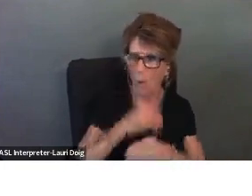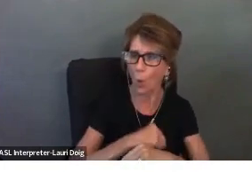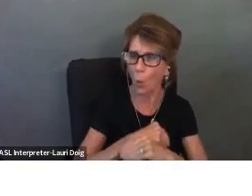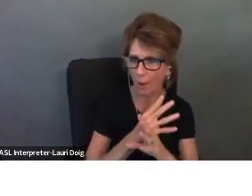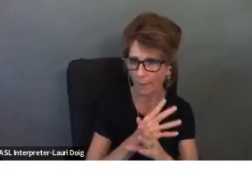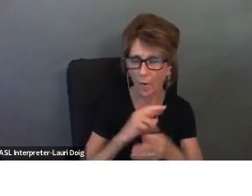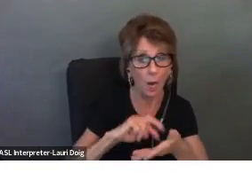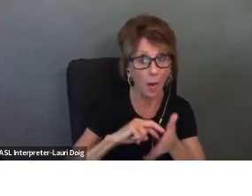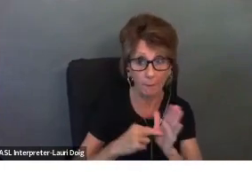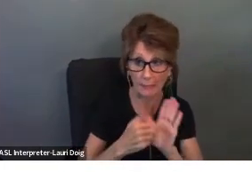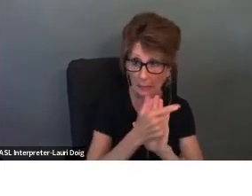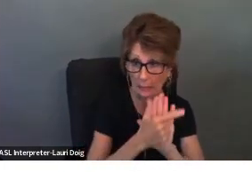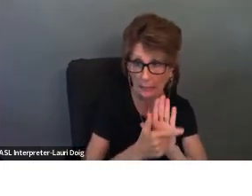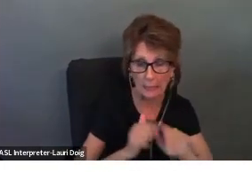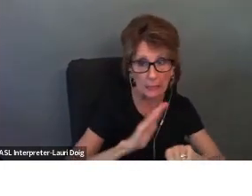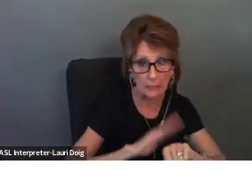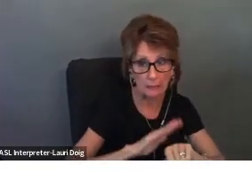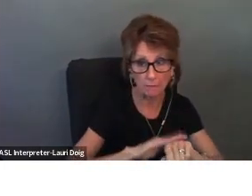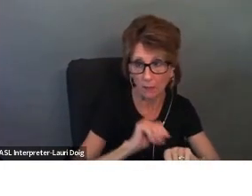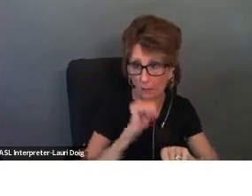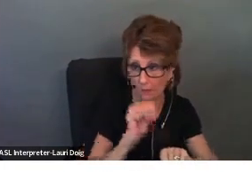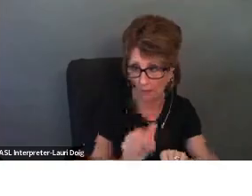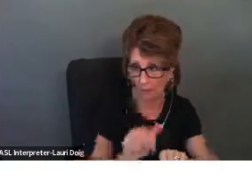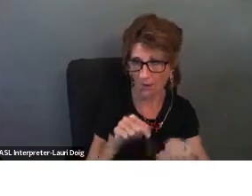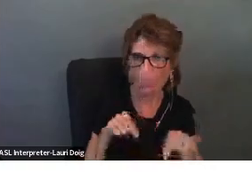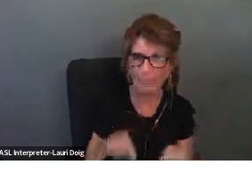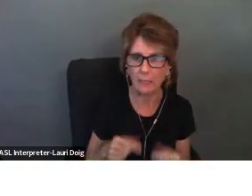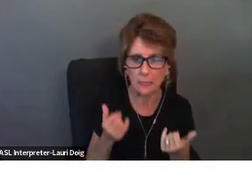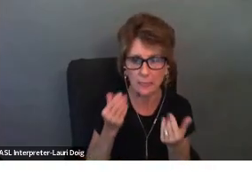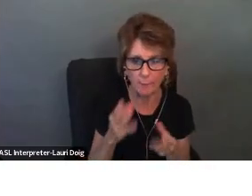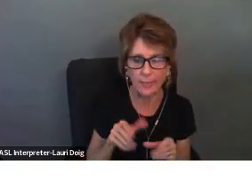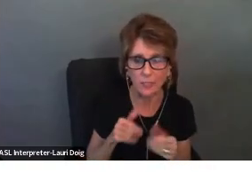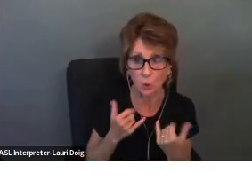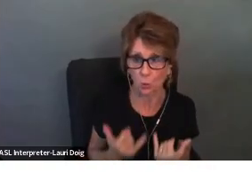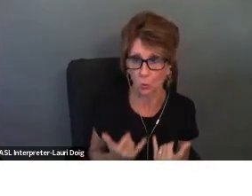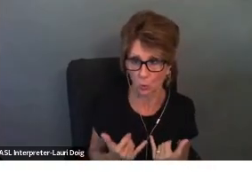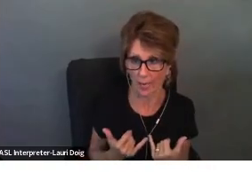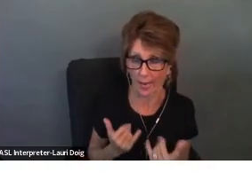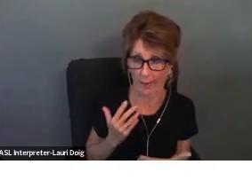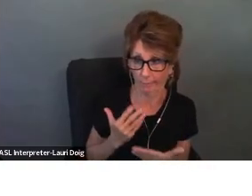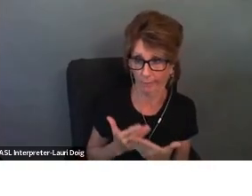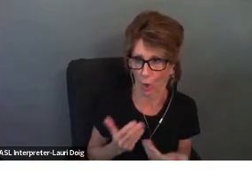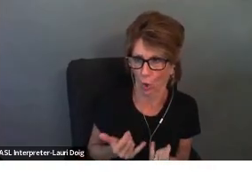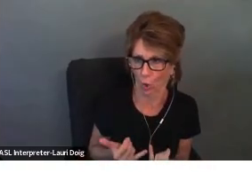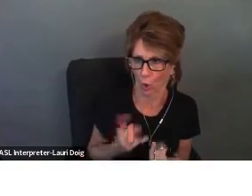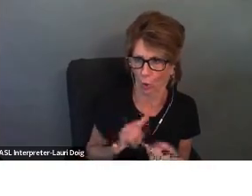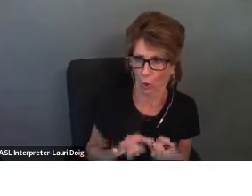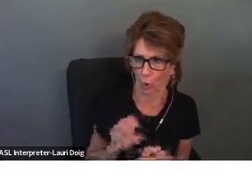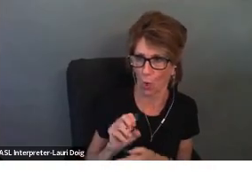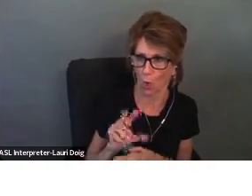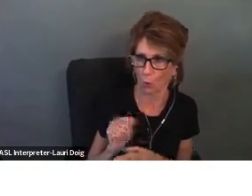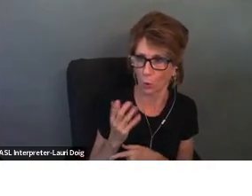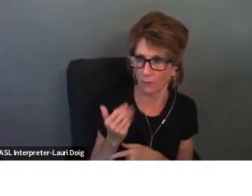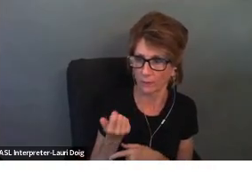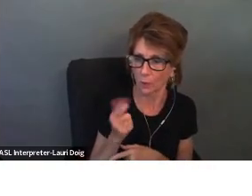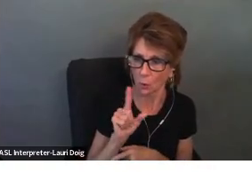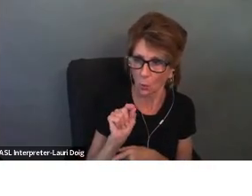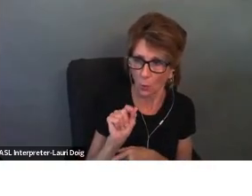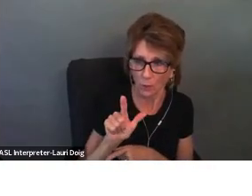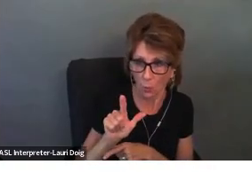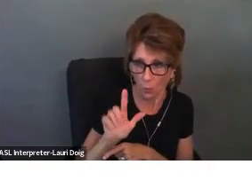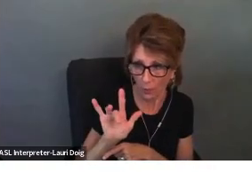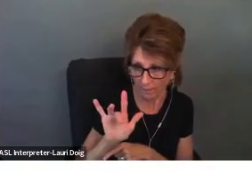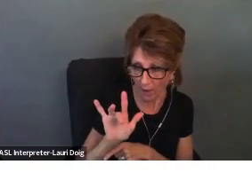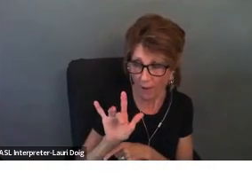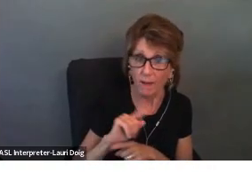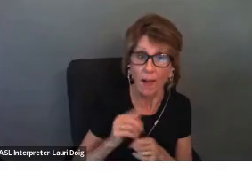which is October the 15th, 2025. The links to the recordings and slides and the handout will be sent by email to